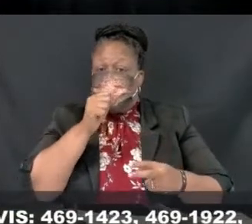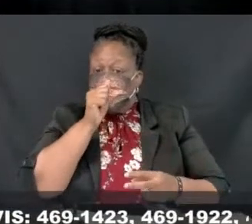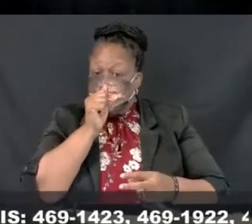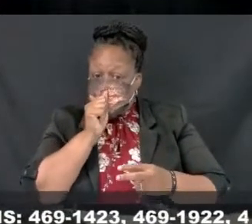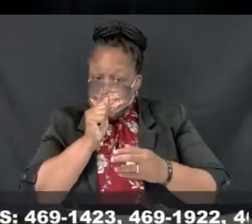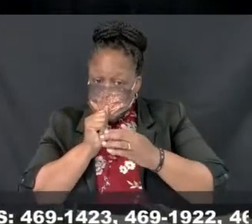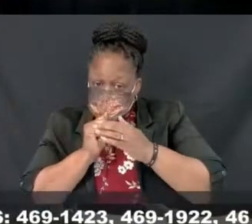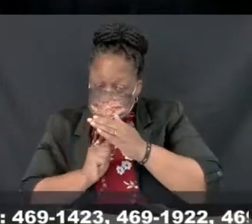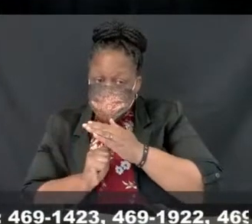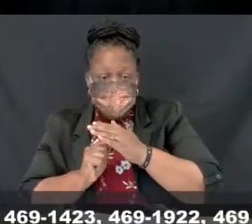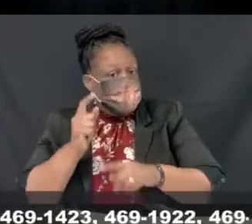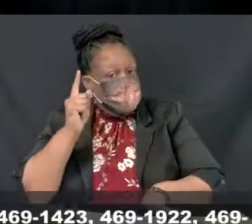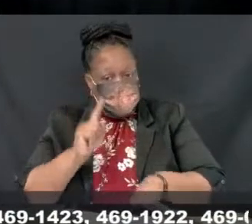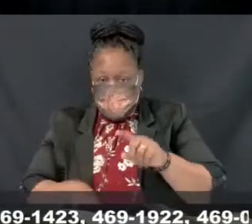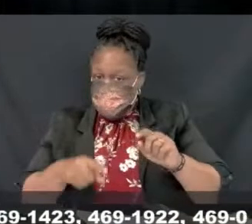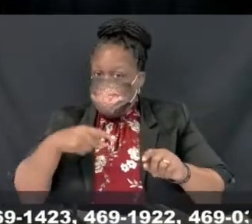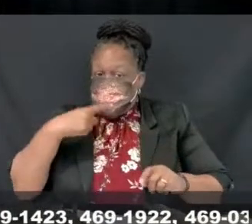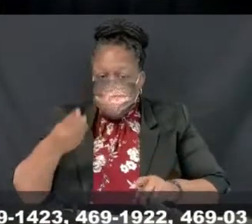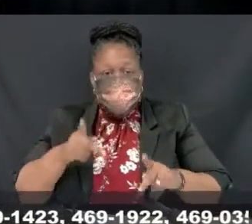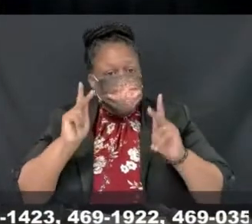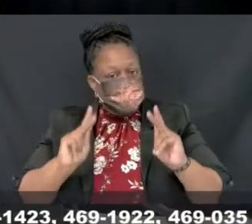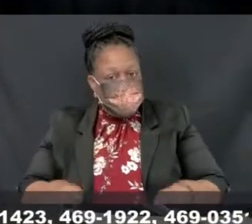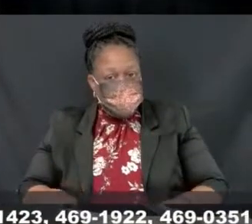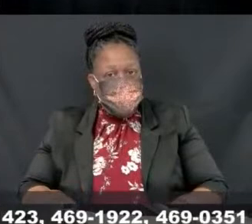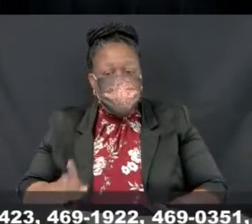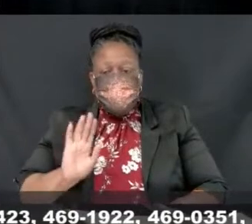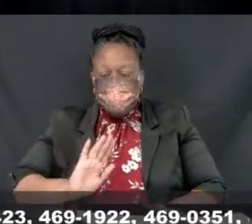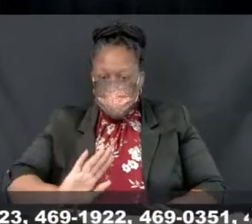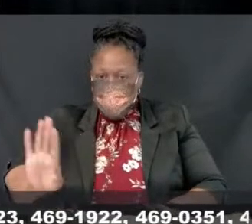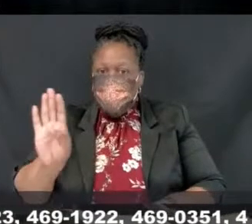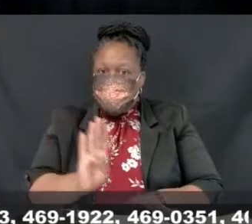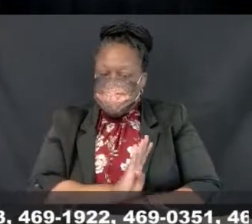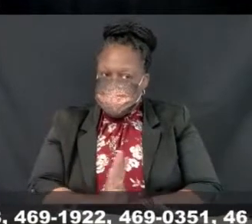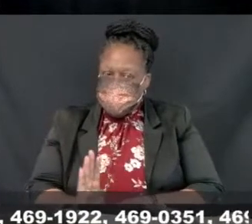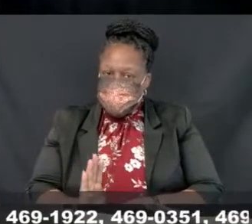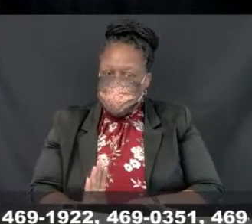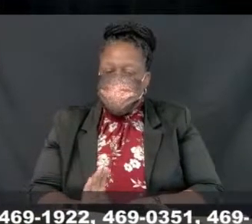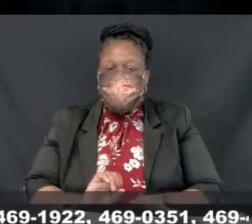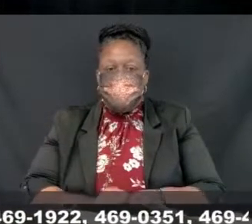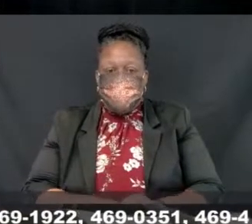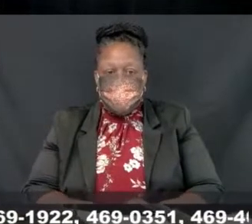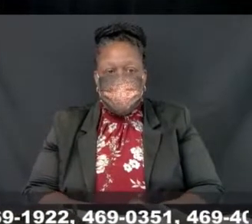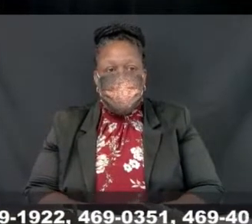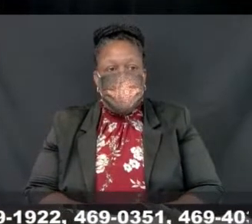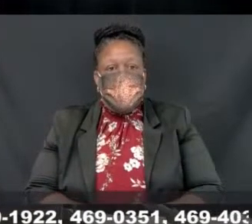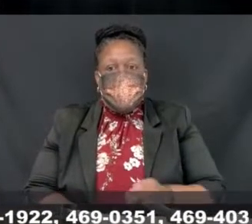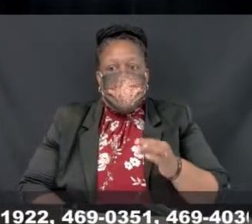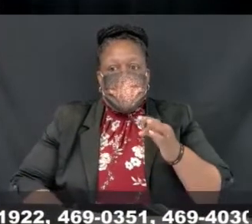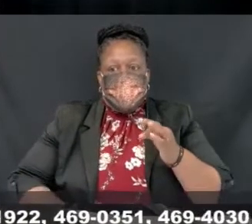by law to ensure that your personal information remains strictly confidential.